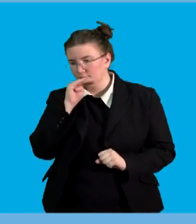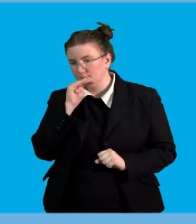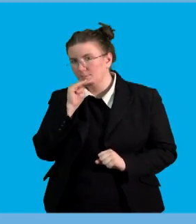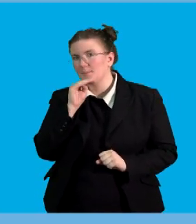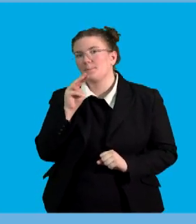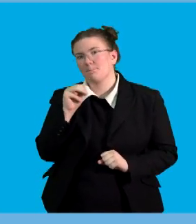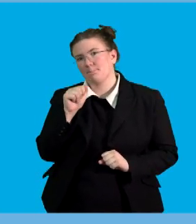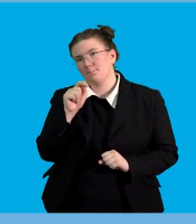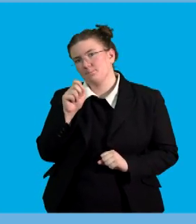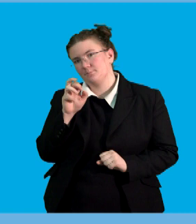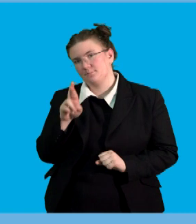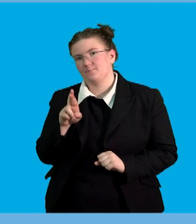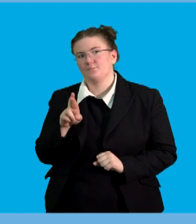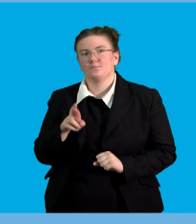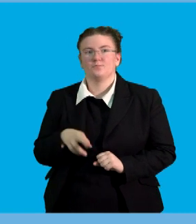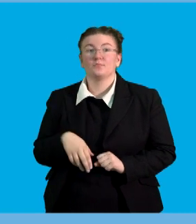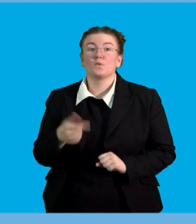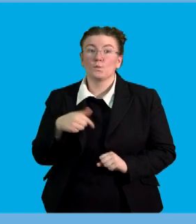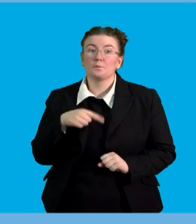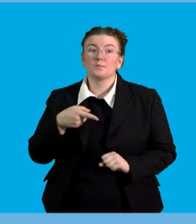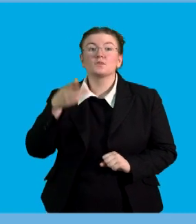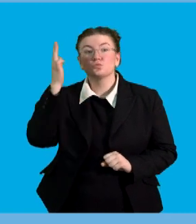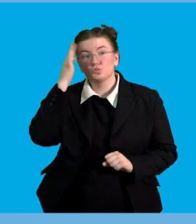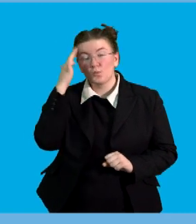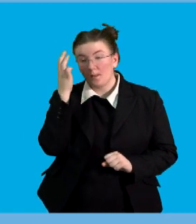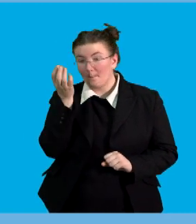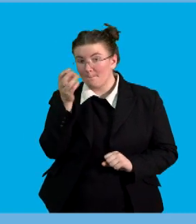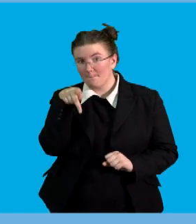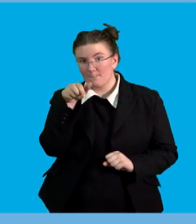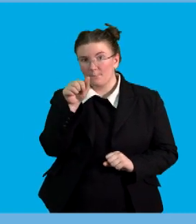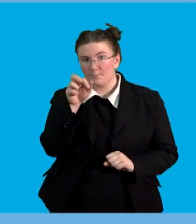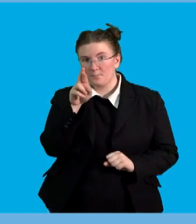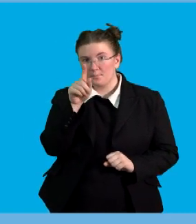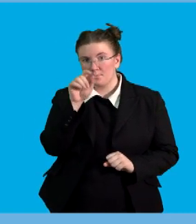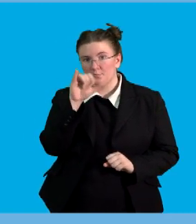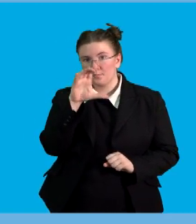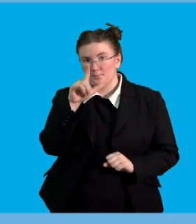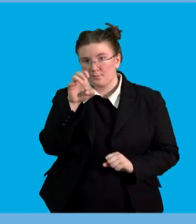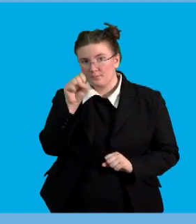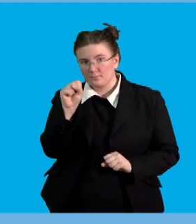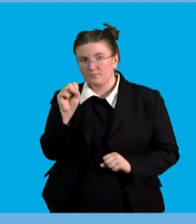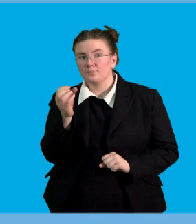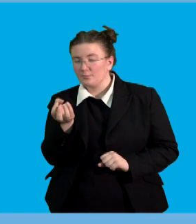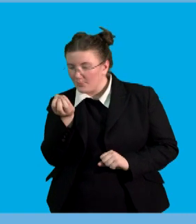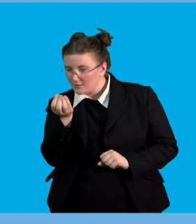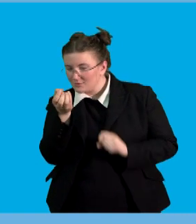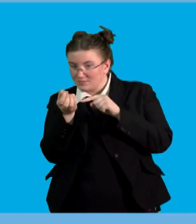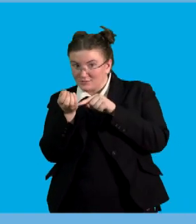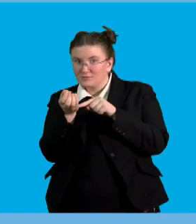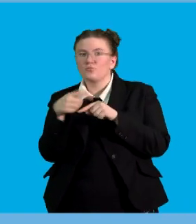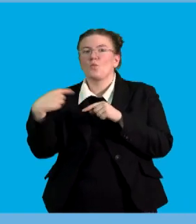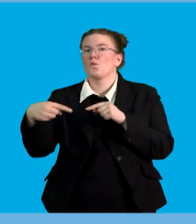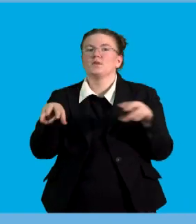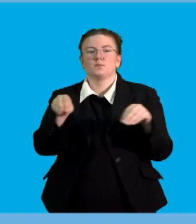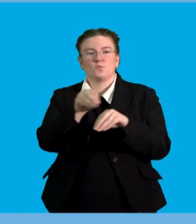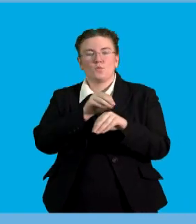is matter. So we also need to know that the particles that are making up the matter, they are always in a constant